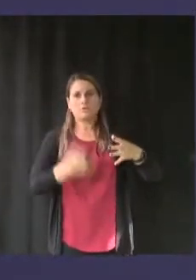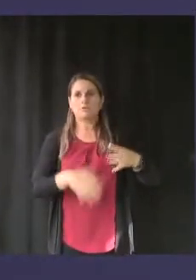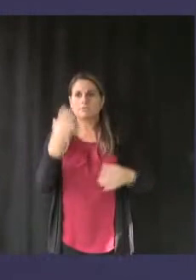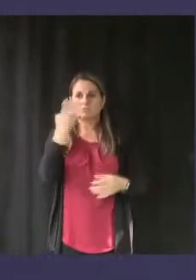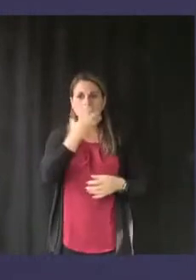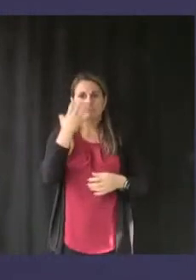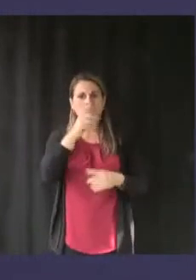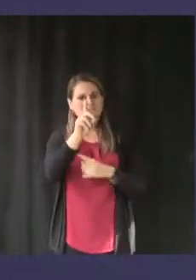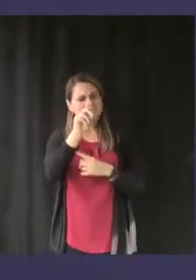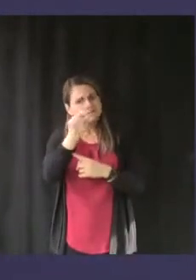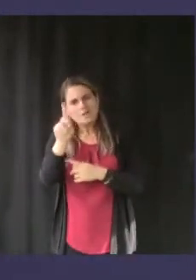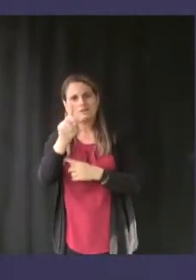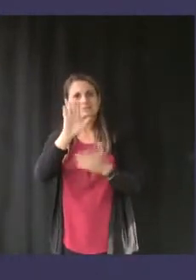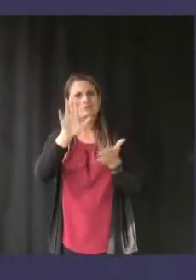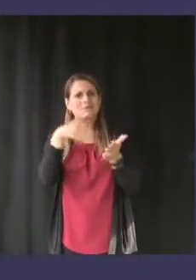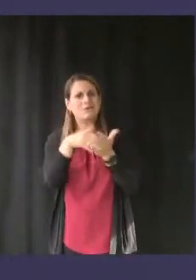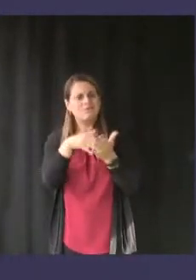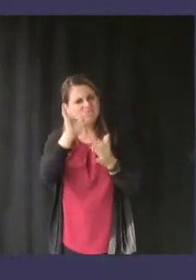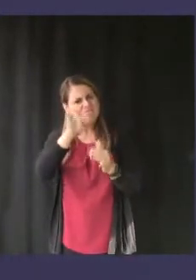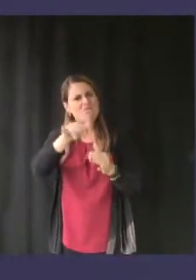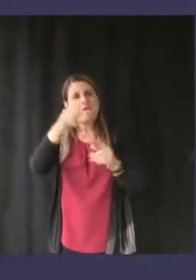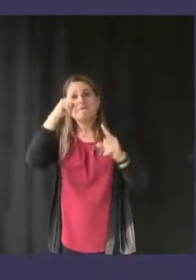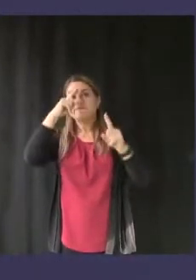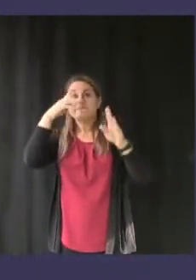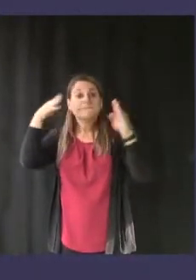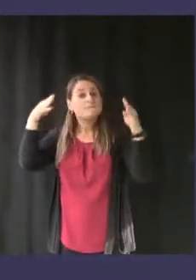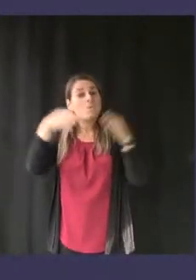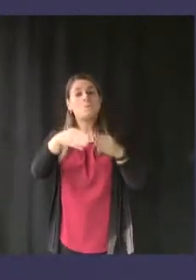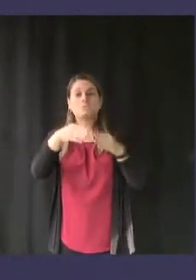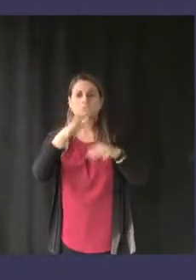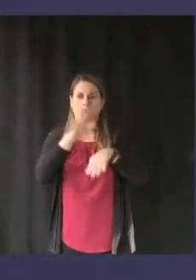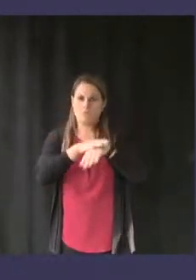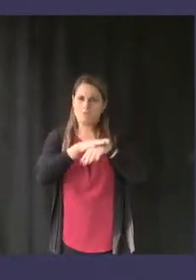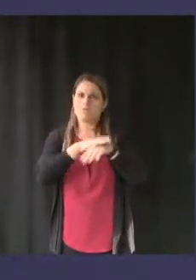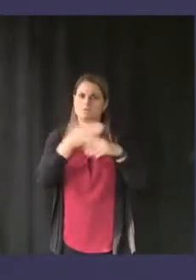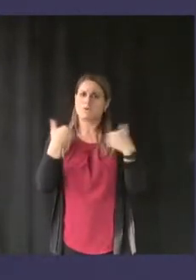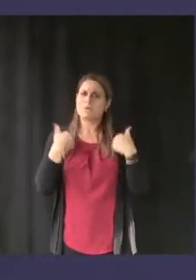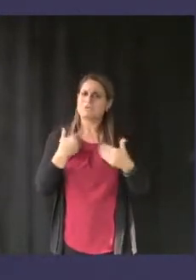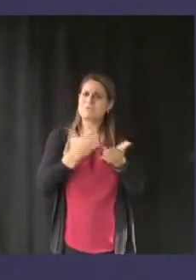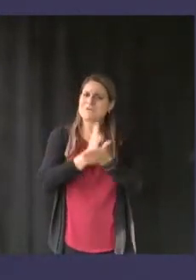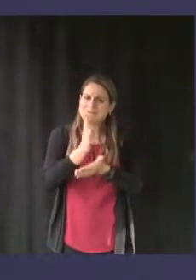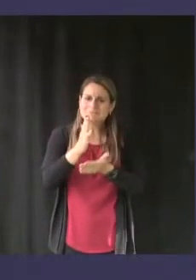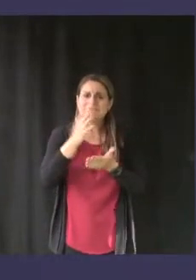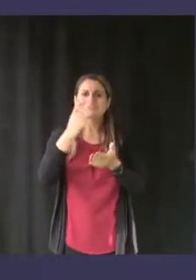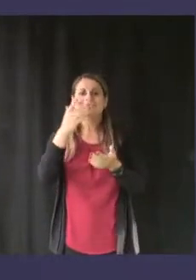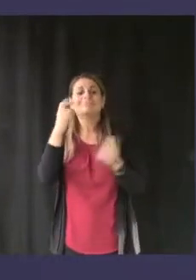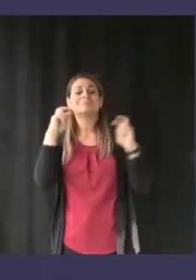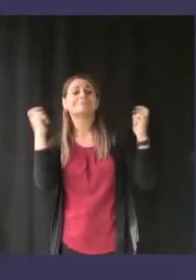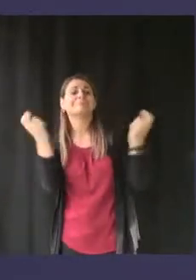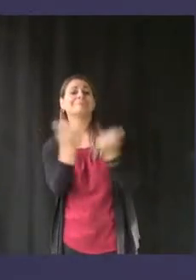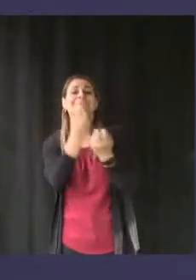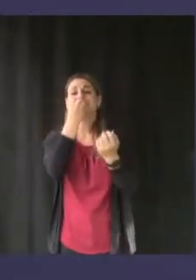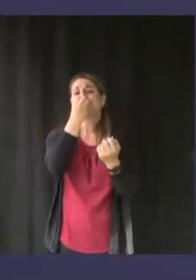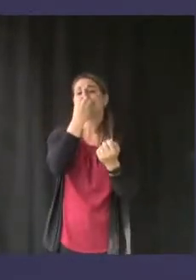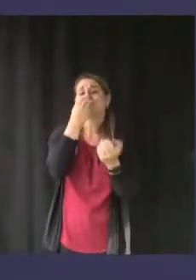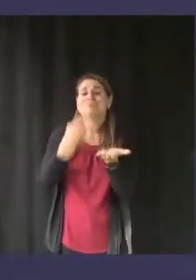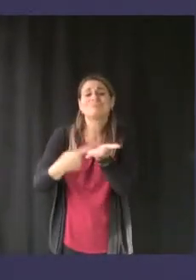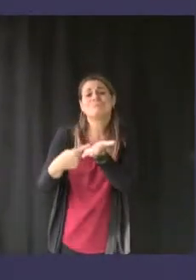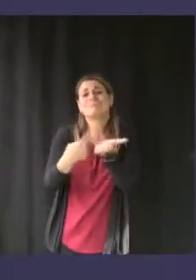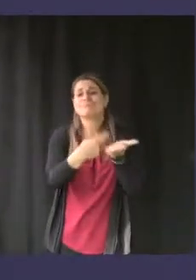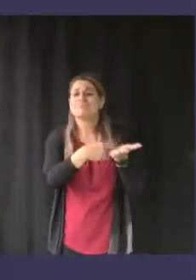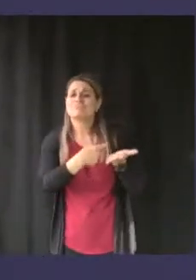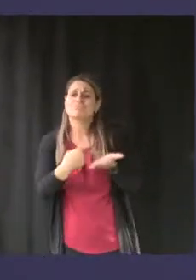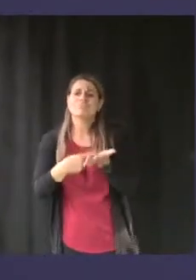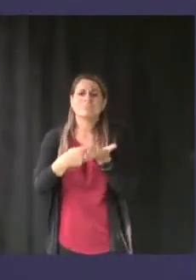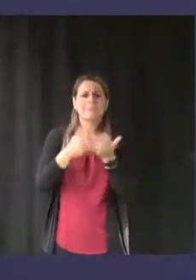about those family dinners, back and forth, talking about what makes America special, what makes America great, being true to our values,